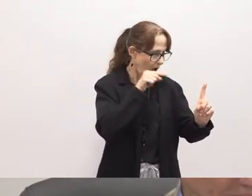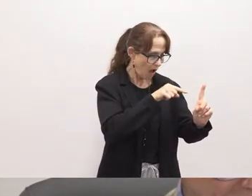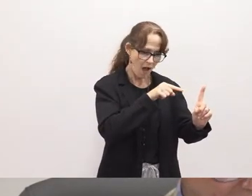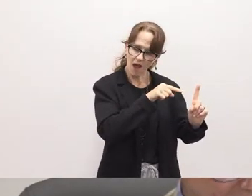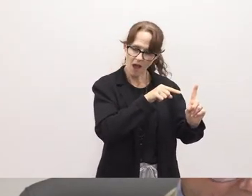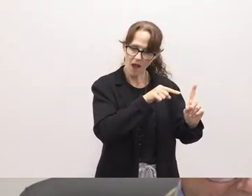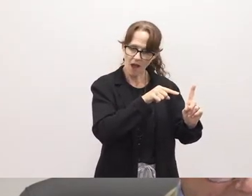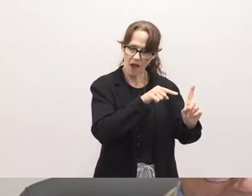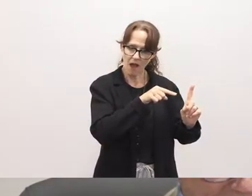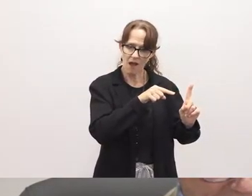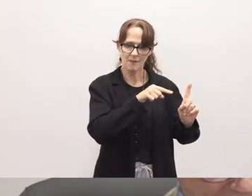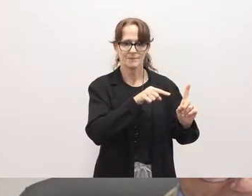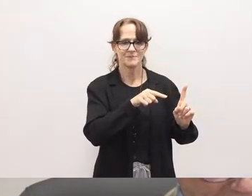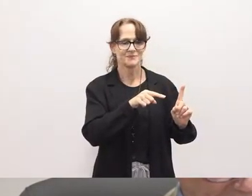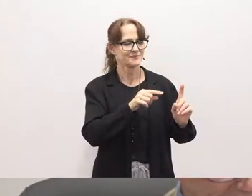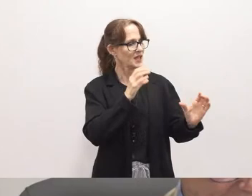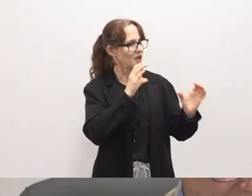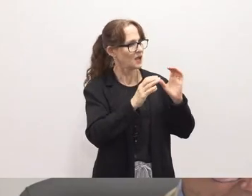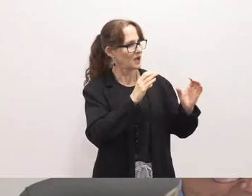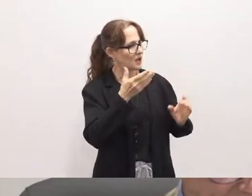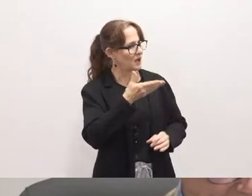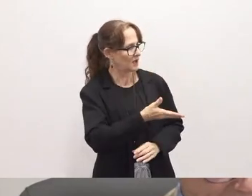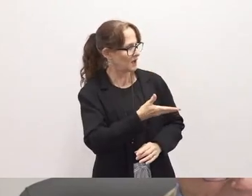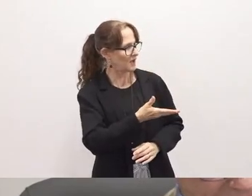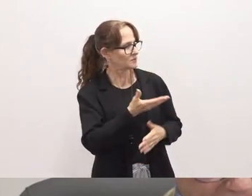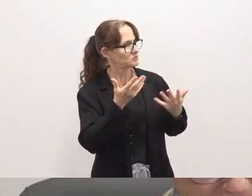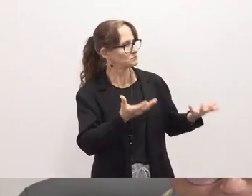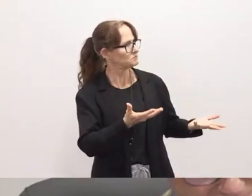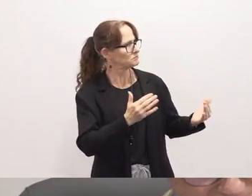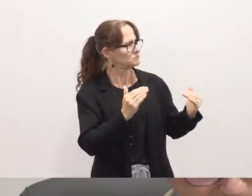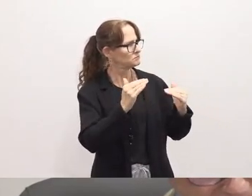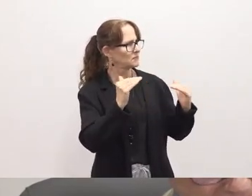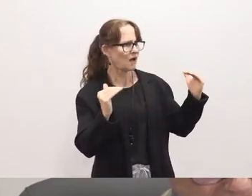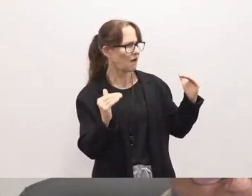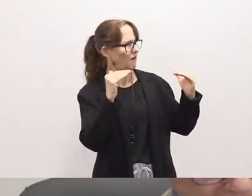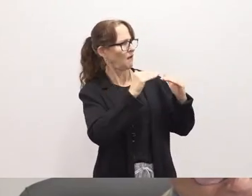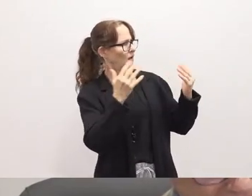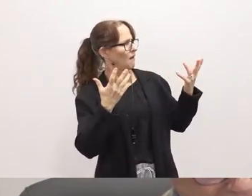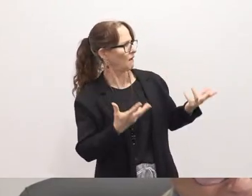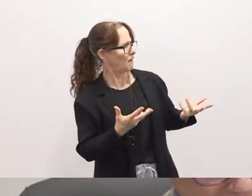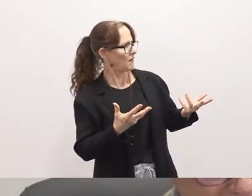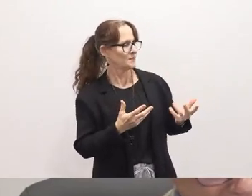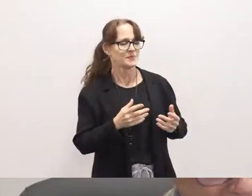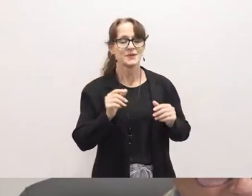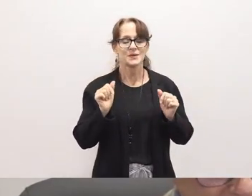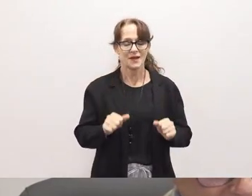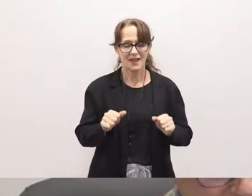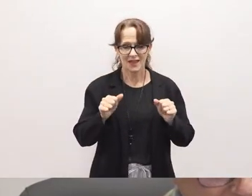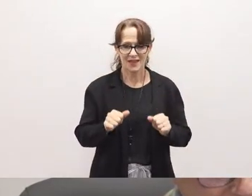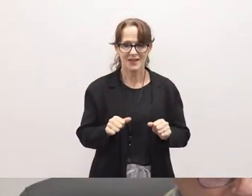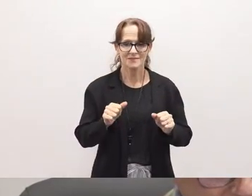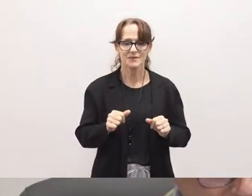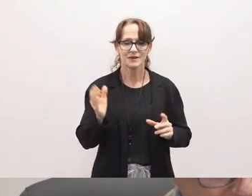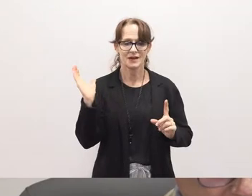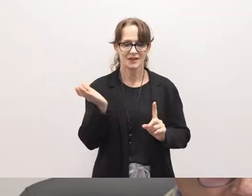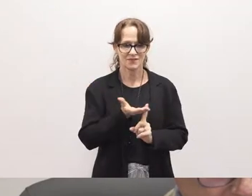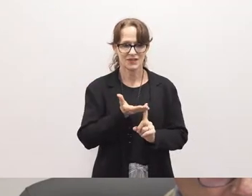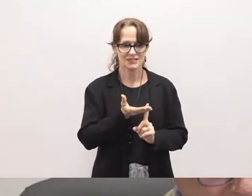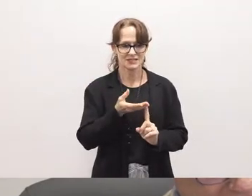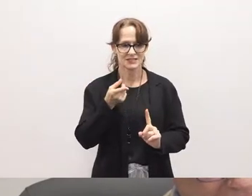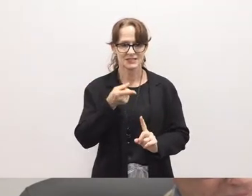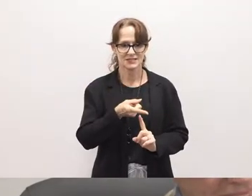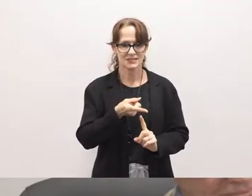And you had a conversation with him about that inequity, and you were able to convince him